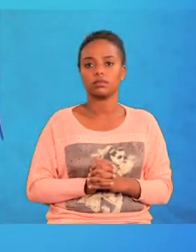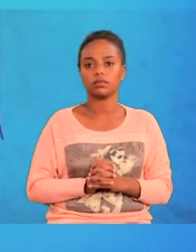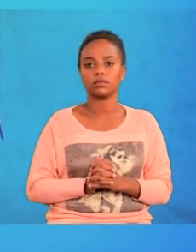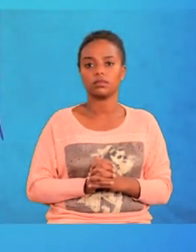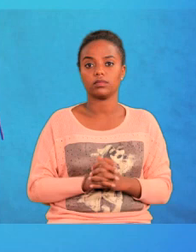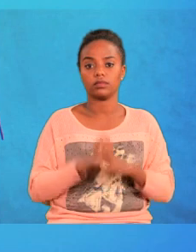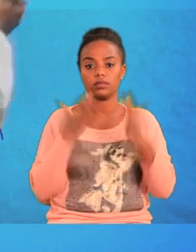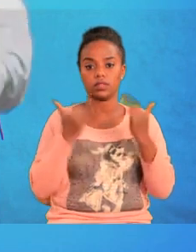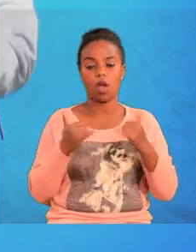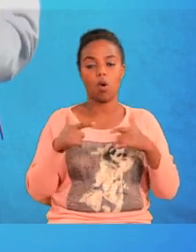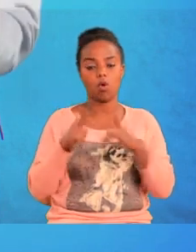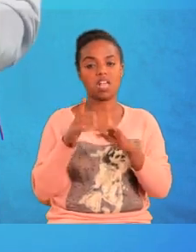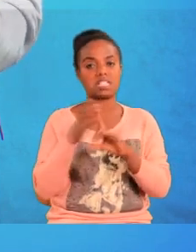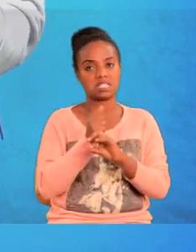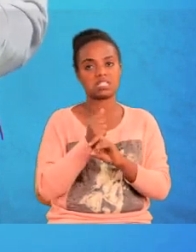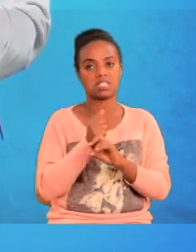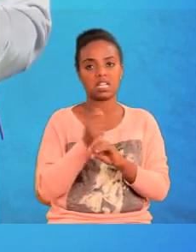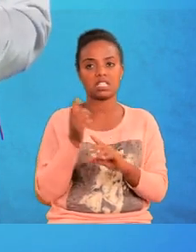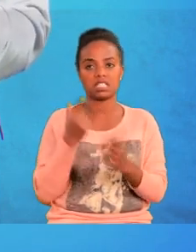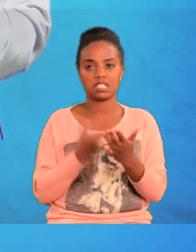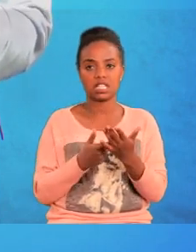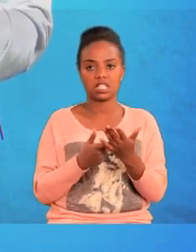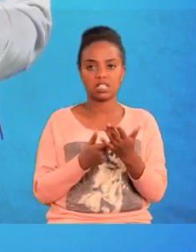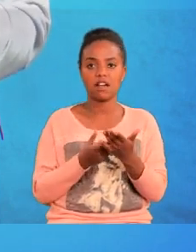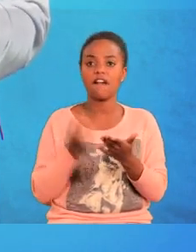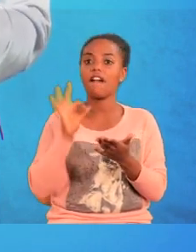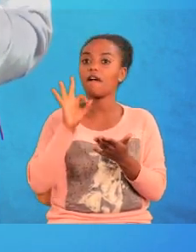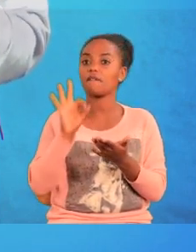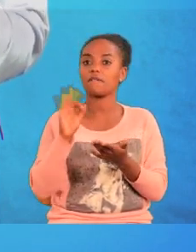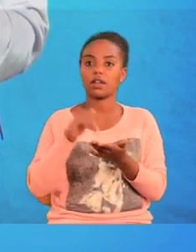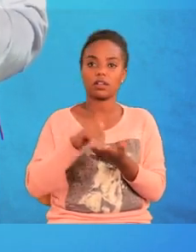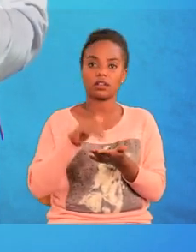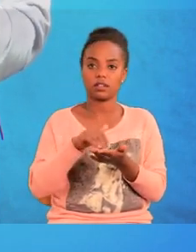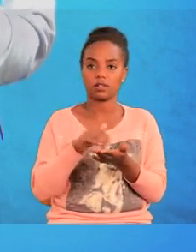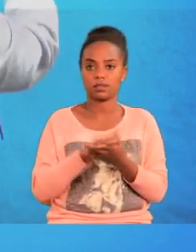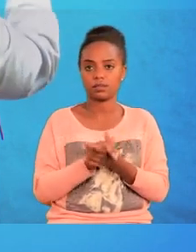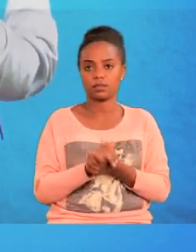Now let's take this one, the frequency here.